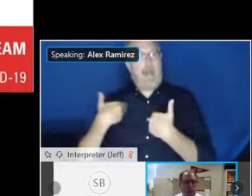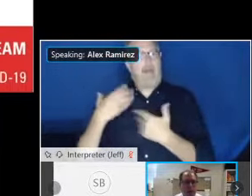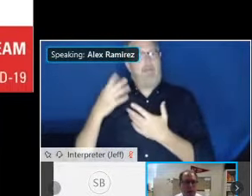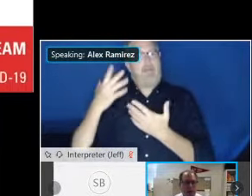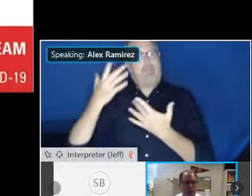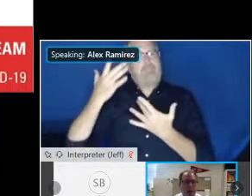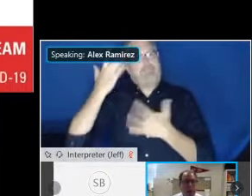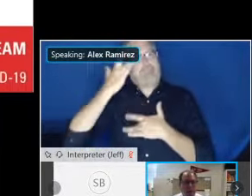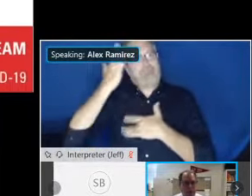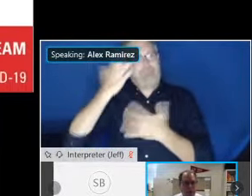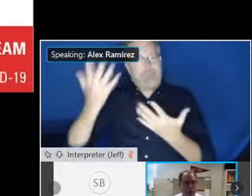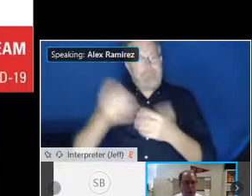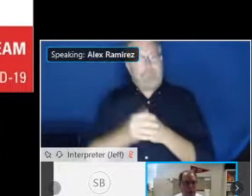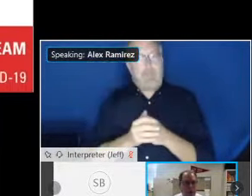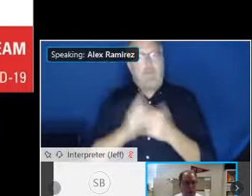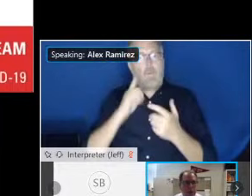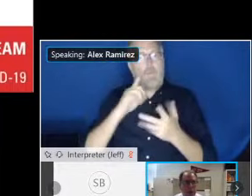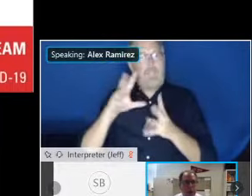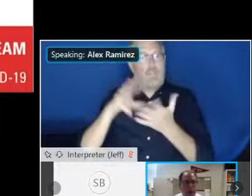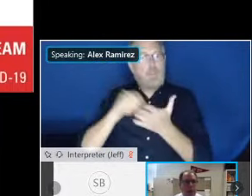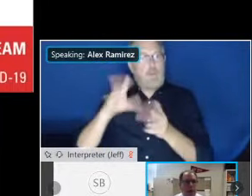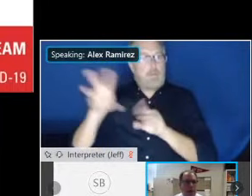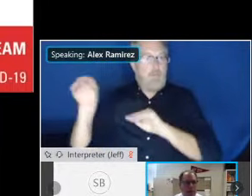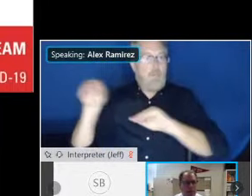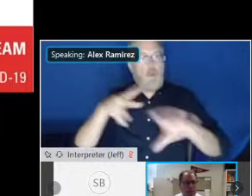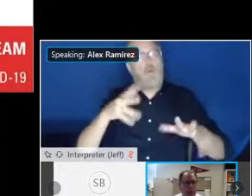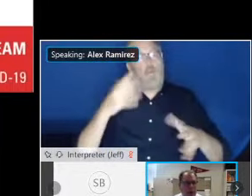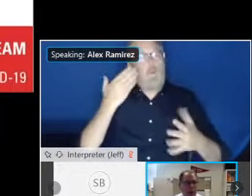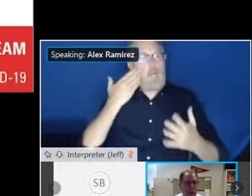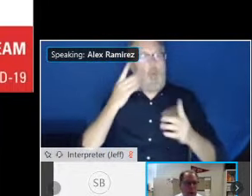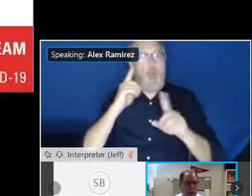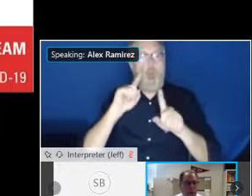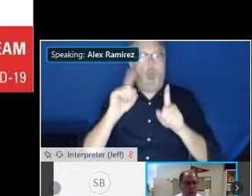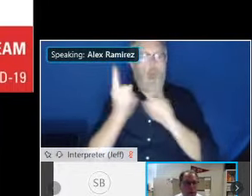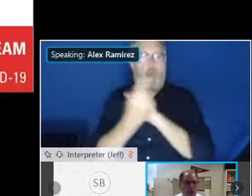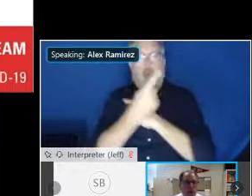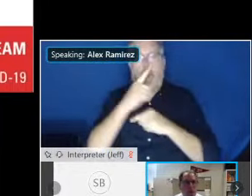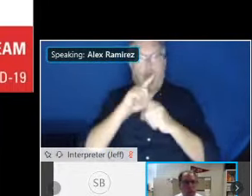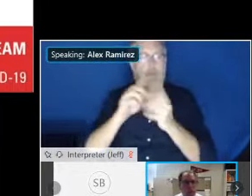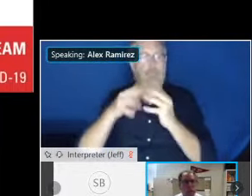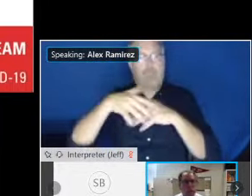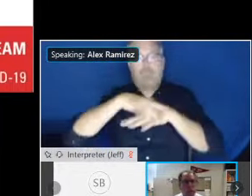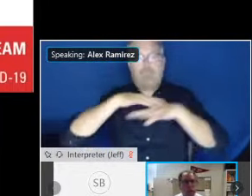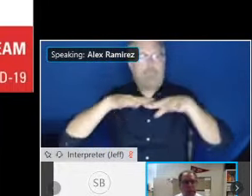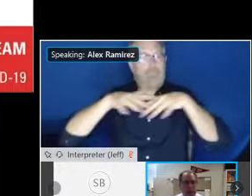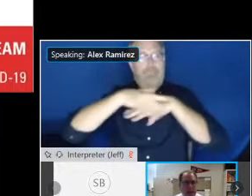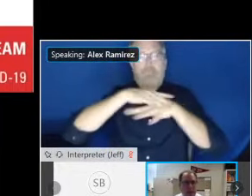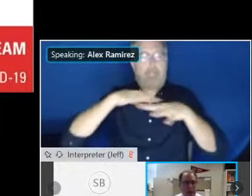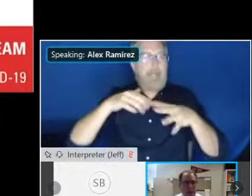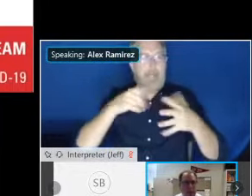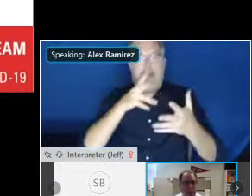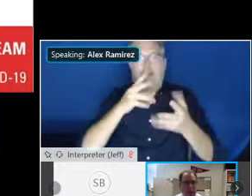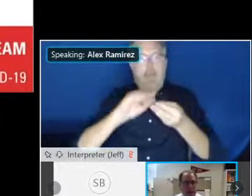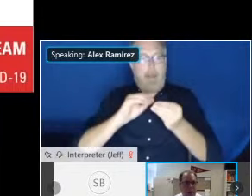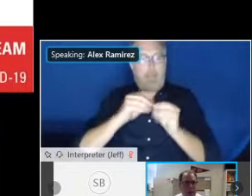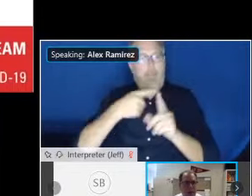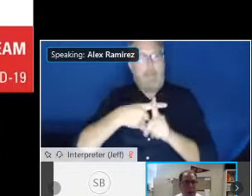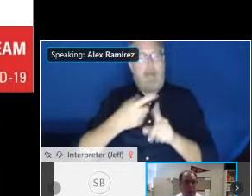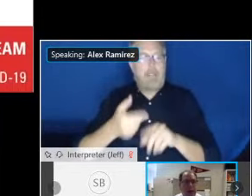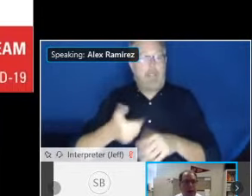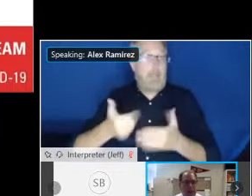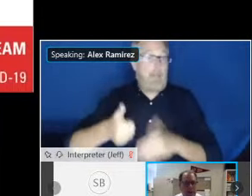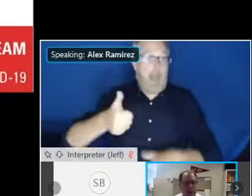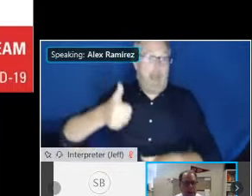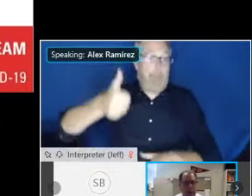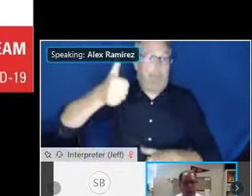students move in, there was going to be mixing of students and the positivity rate would go up. So we want to be able to identify those